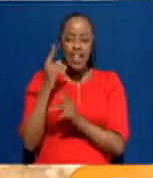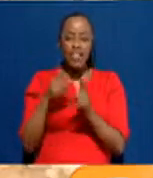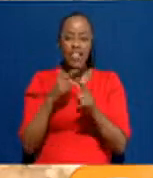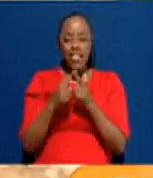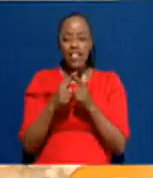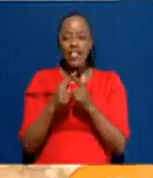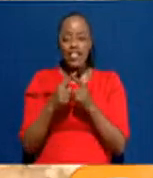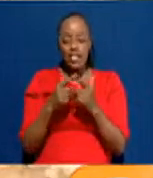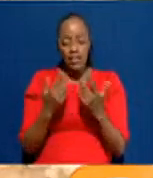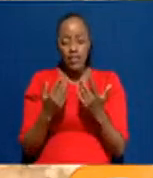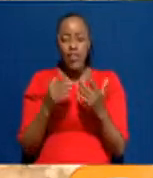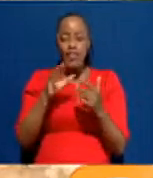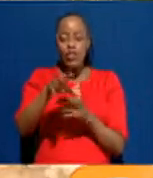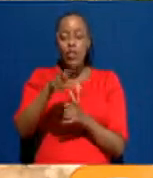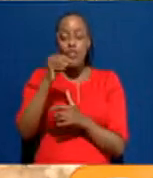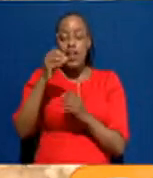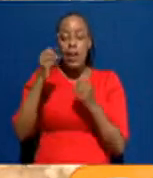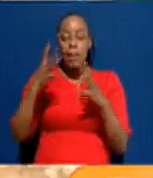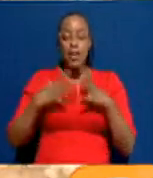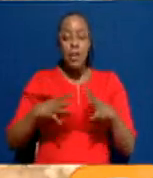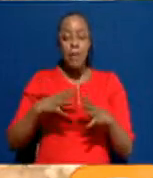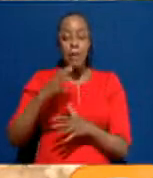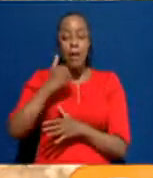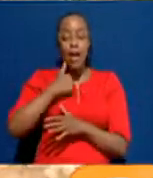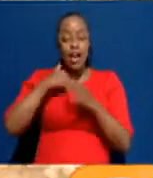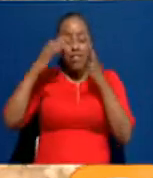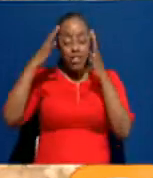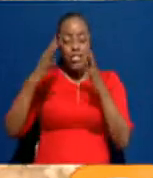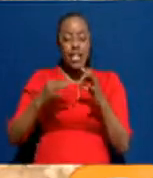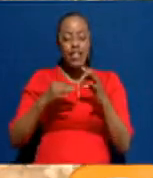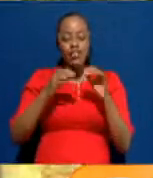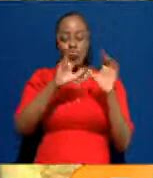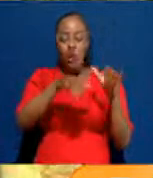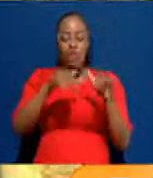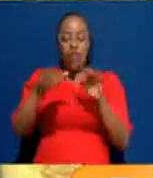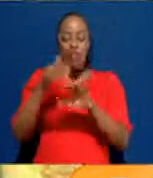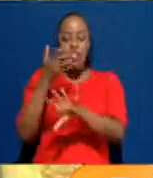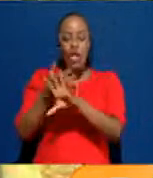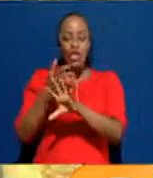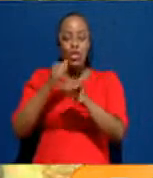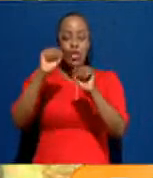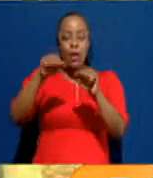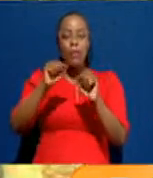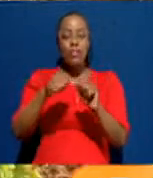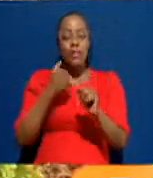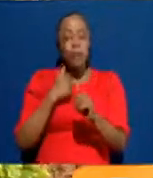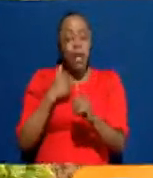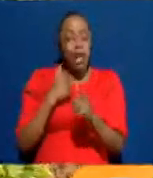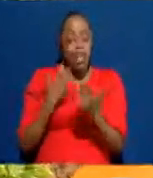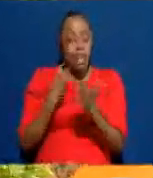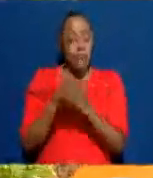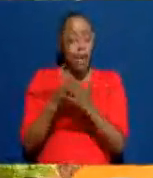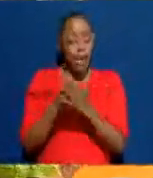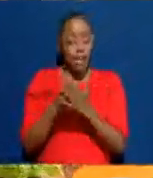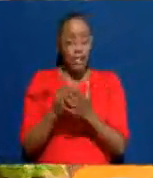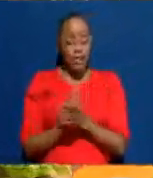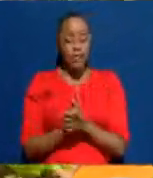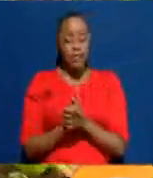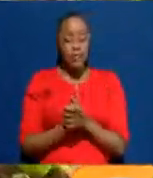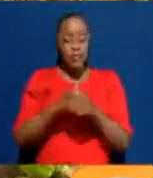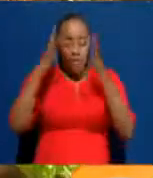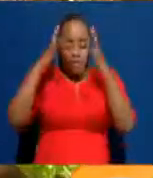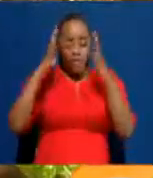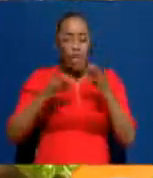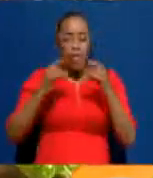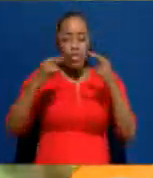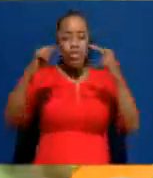very high. So you find most people have now resorted to quarrying so that they can be able to make an income. Determined to